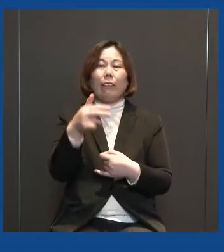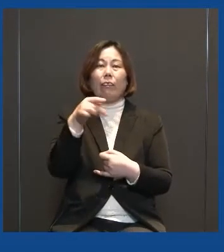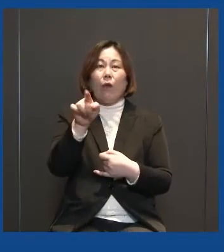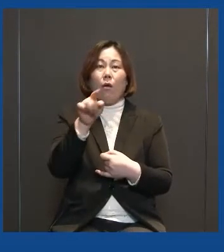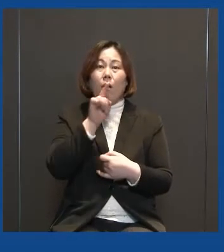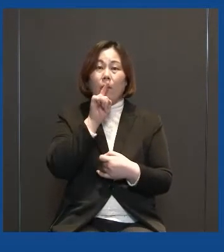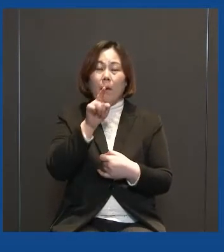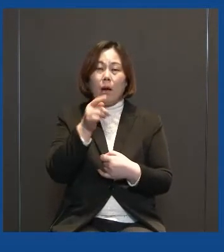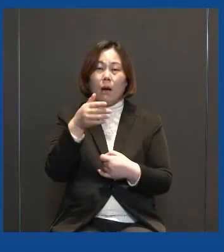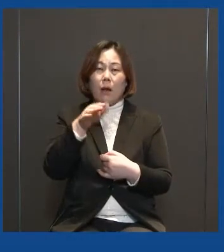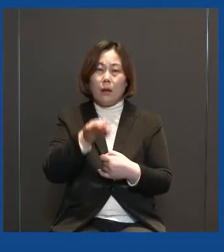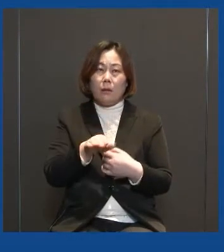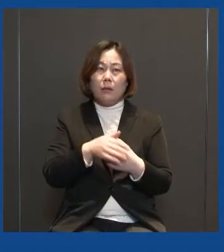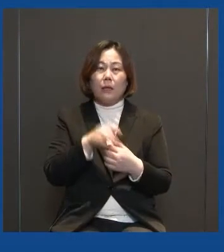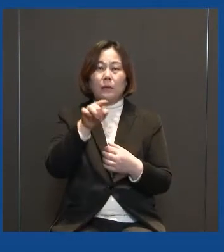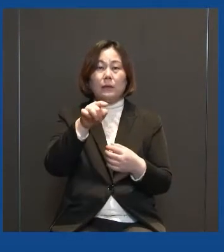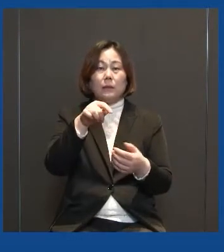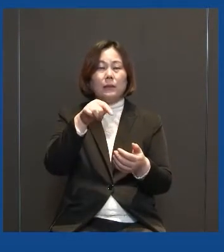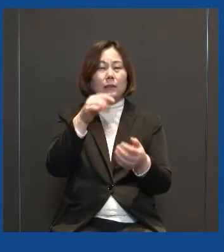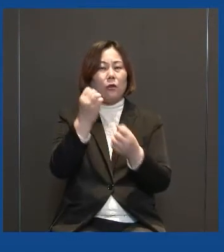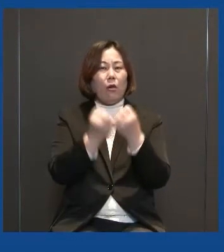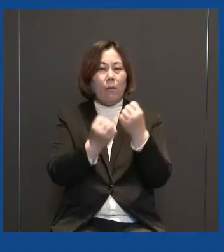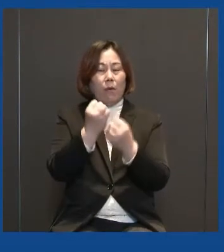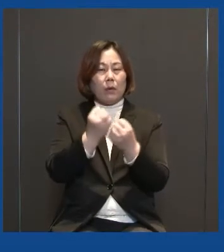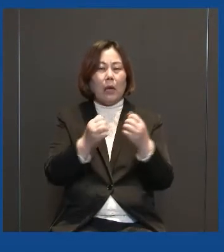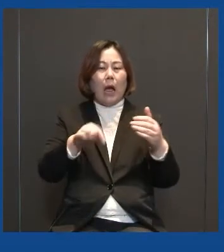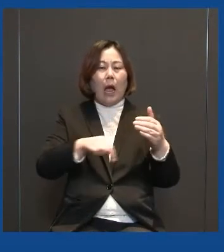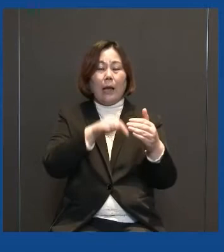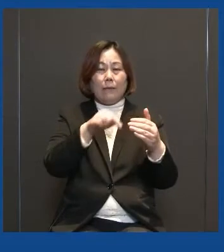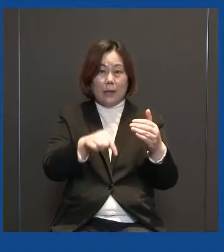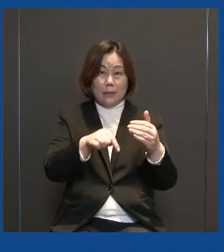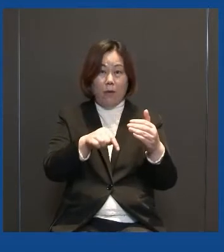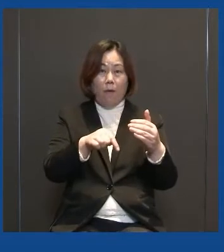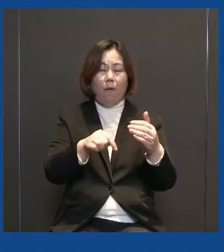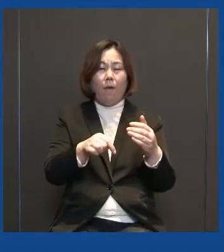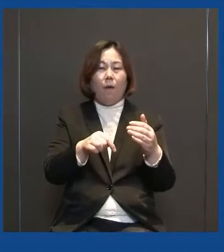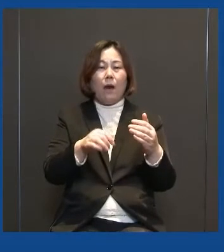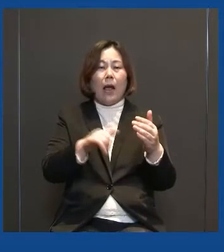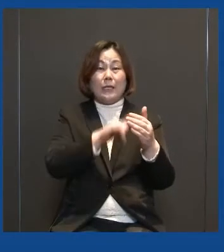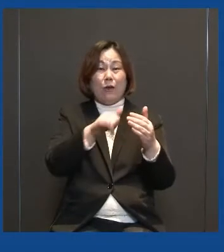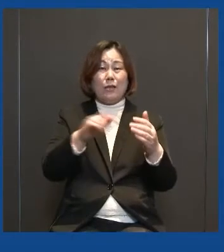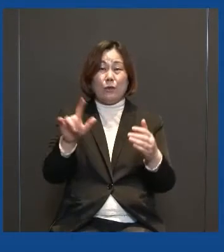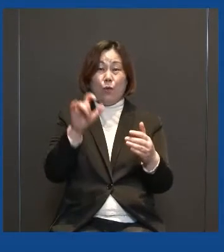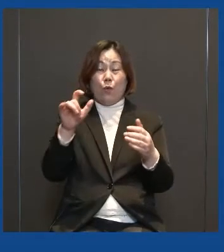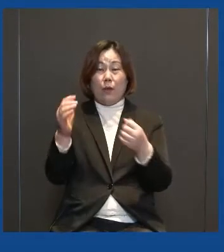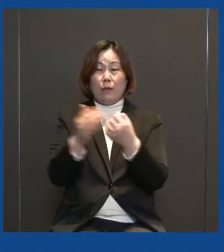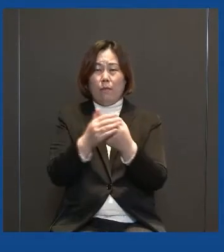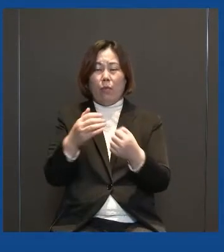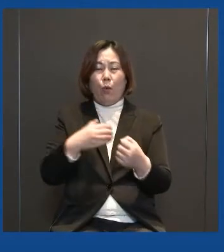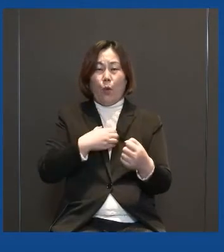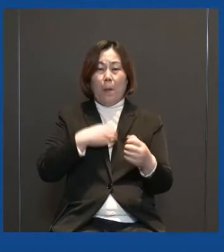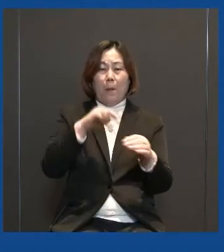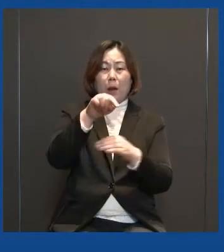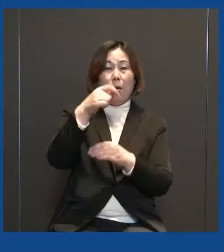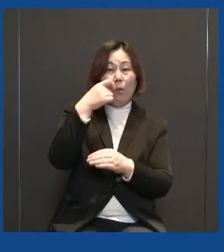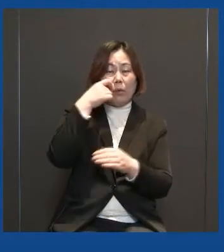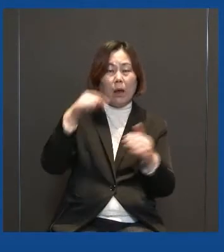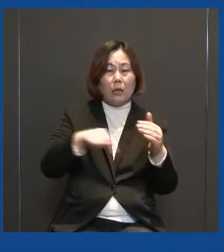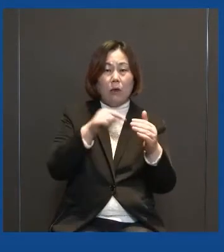burden is disproportionately imposed on women of the family. So the COVID-19 infection